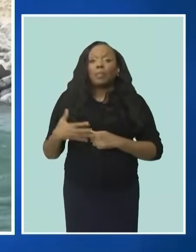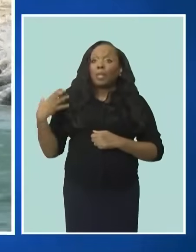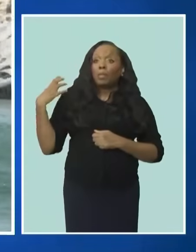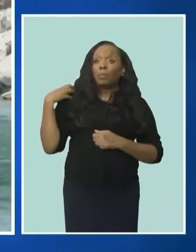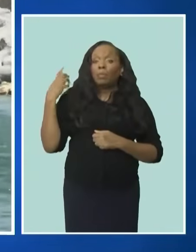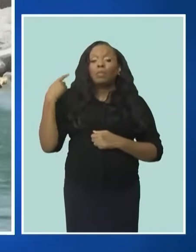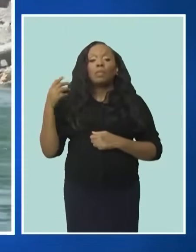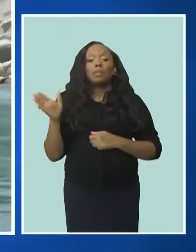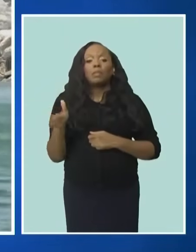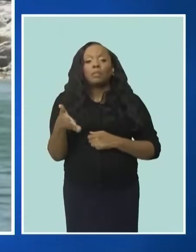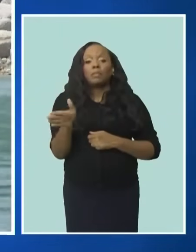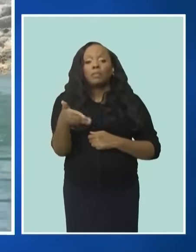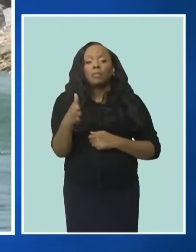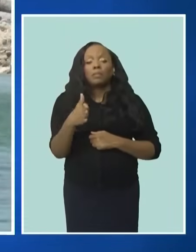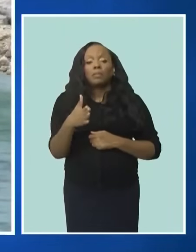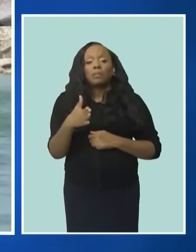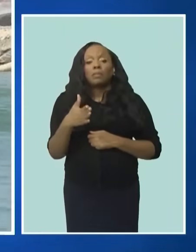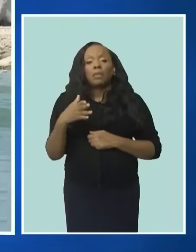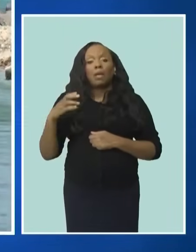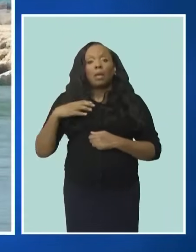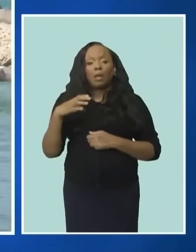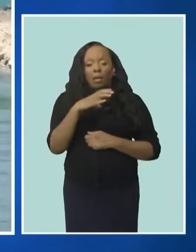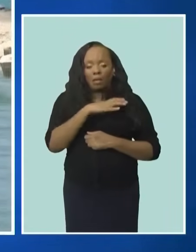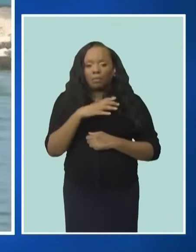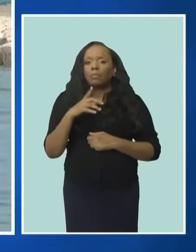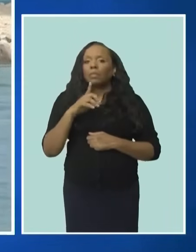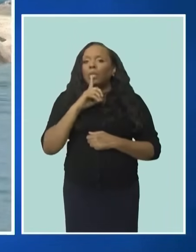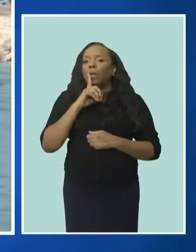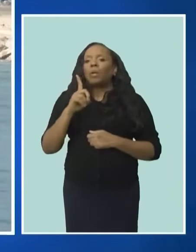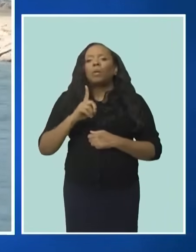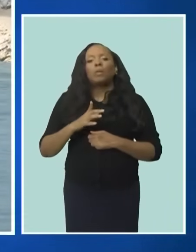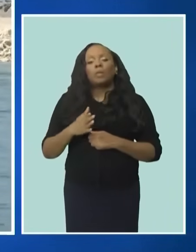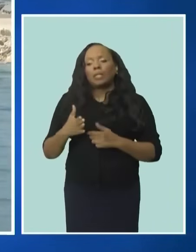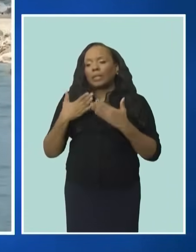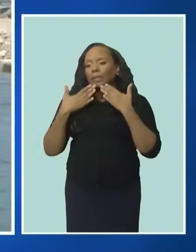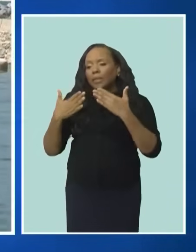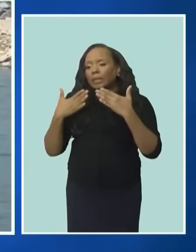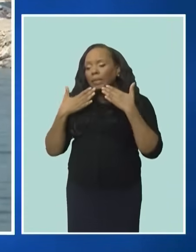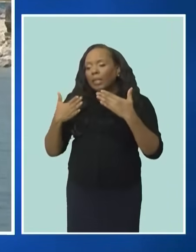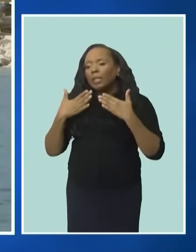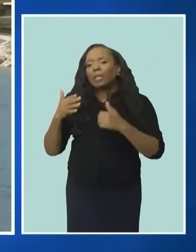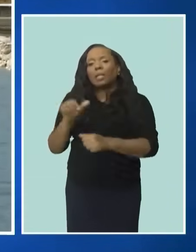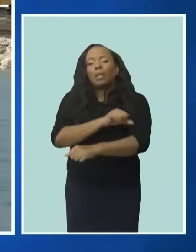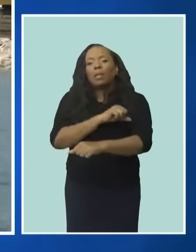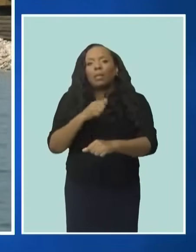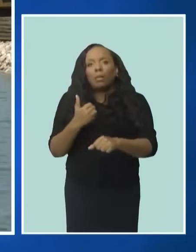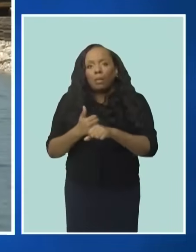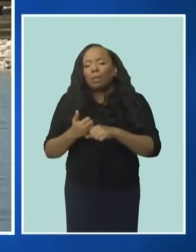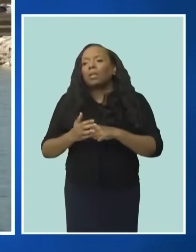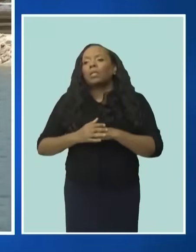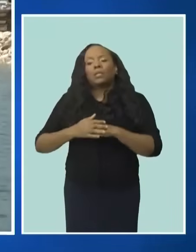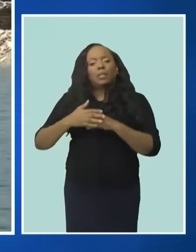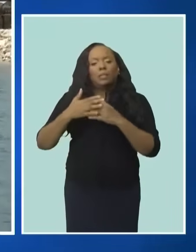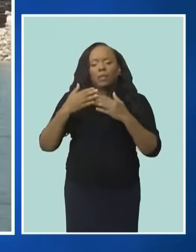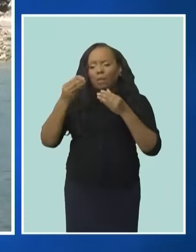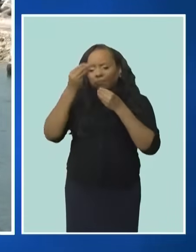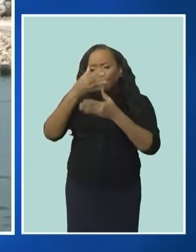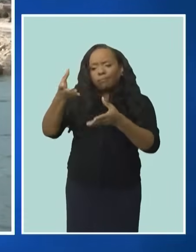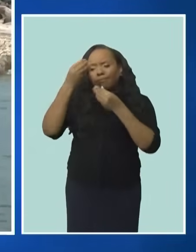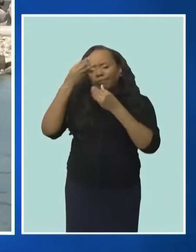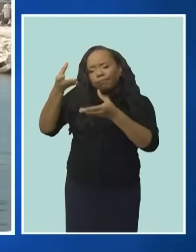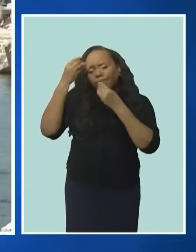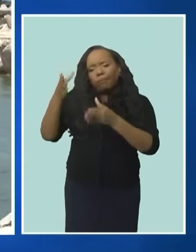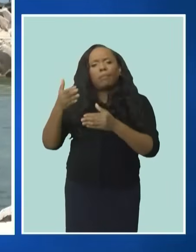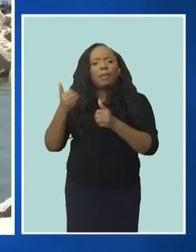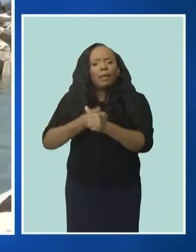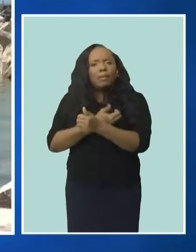the Fisheries Advisory Committee, Kimar Harris, is commending authorities for keeping the fisher folk informed about what is happening to help